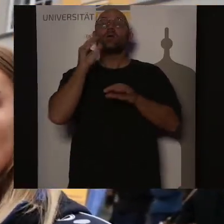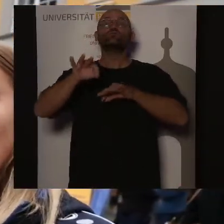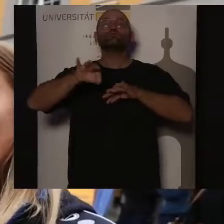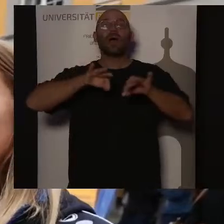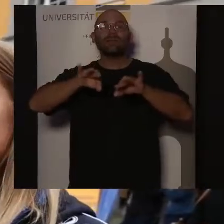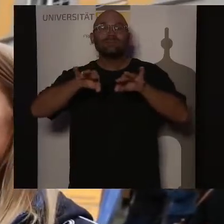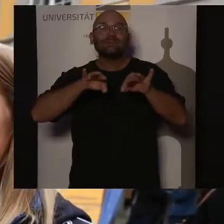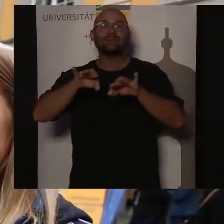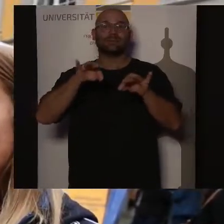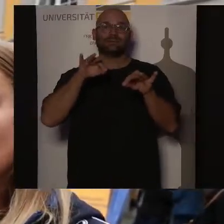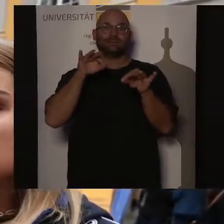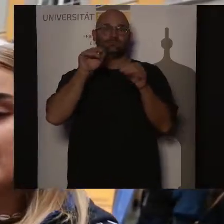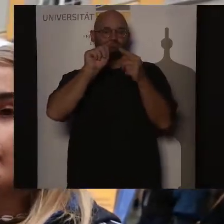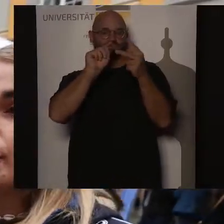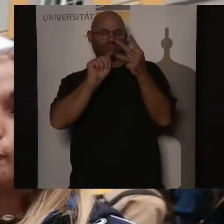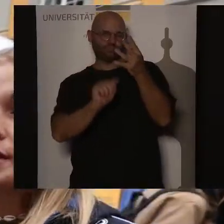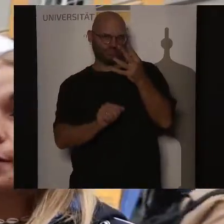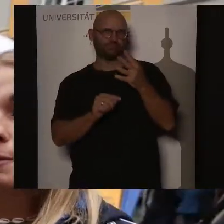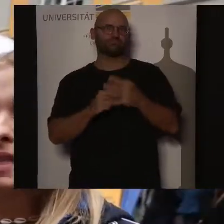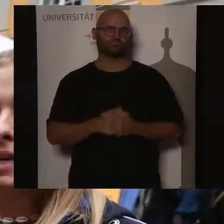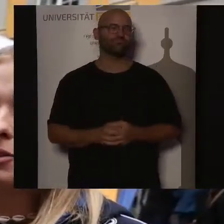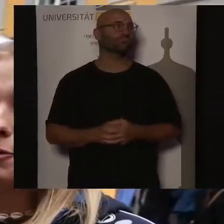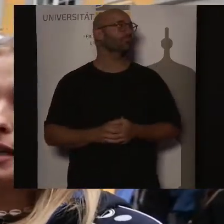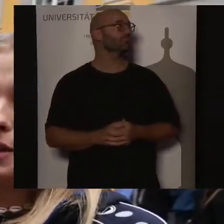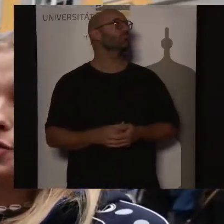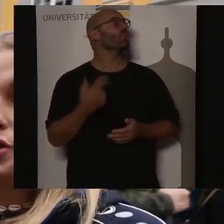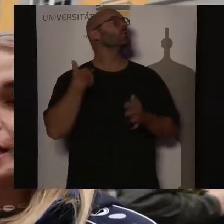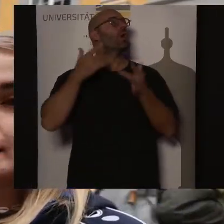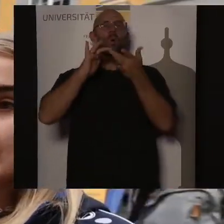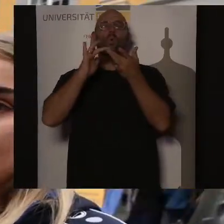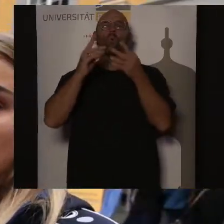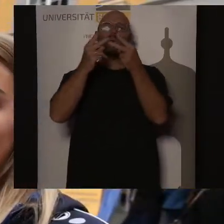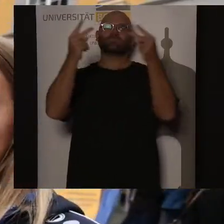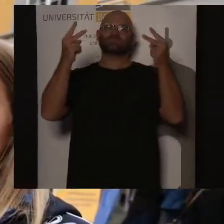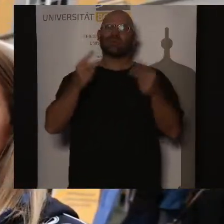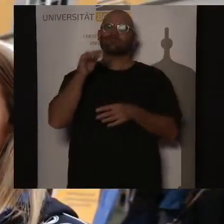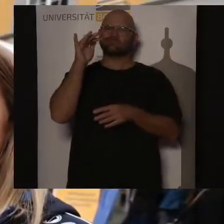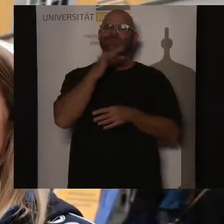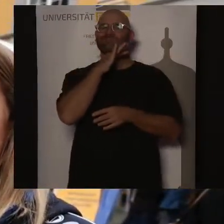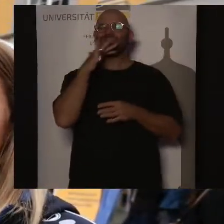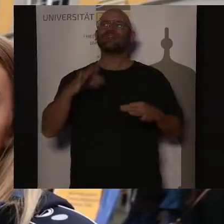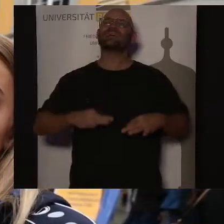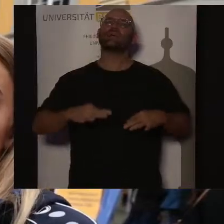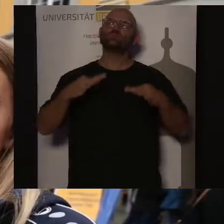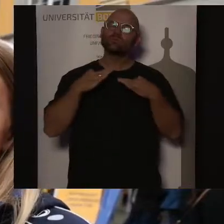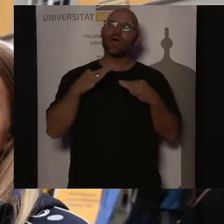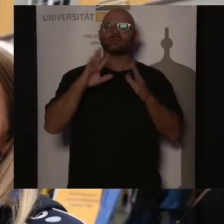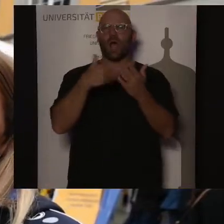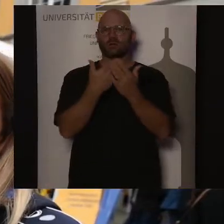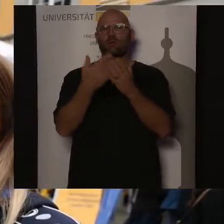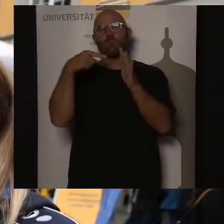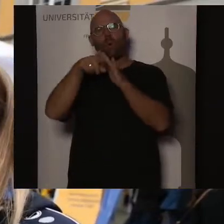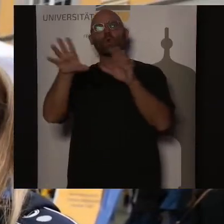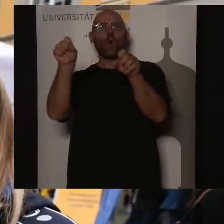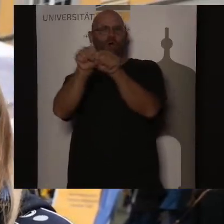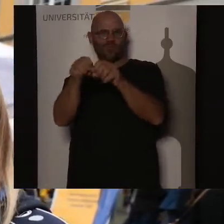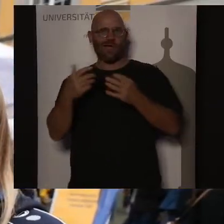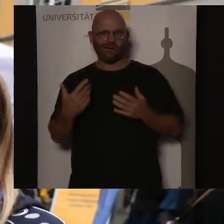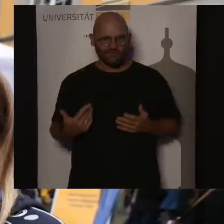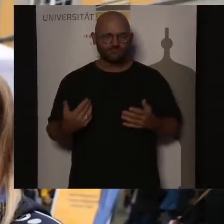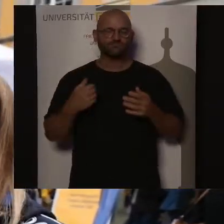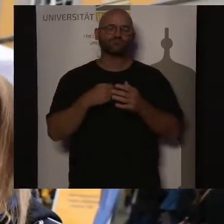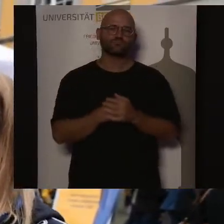also studying strategies. And on our website, you can find lots of health offers on